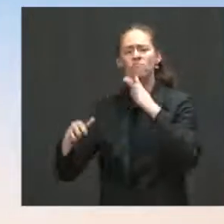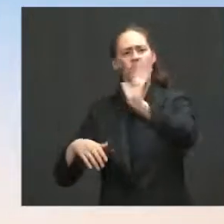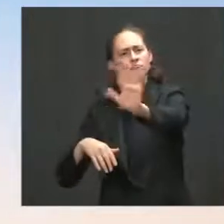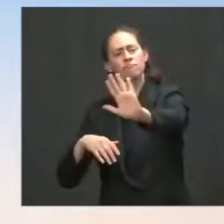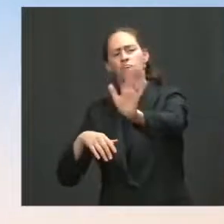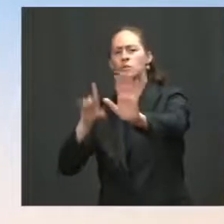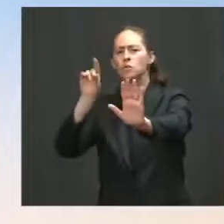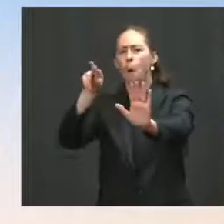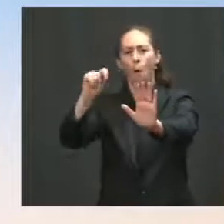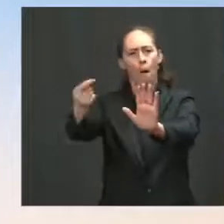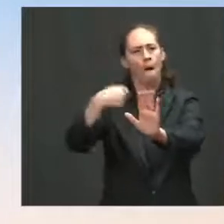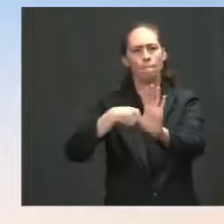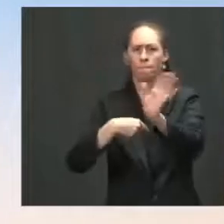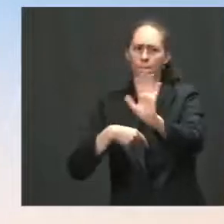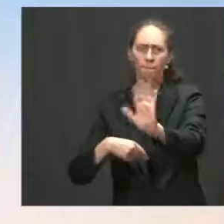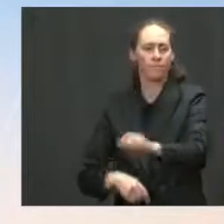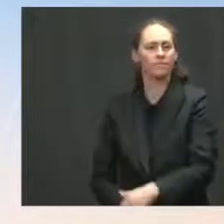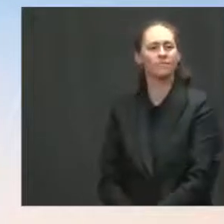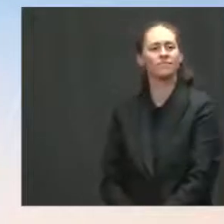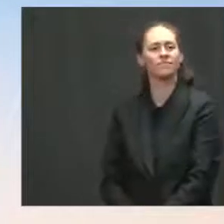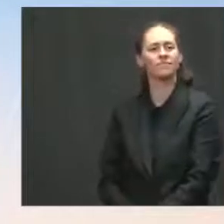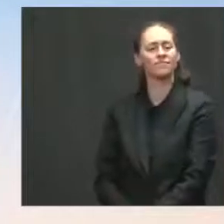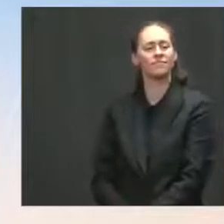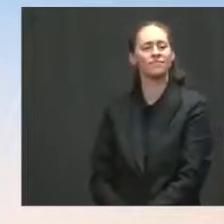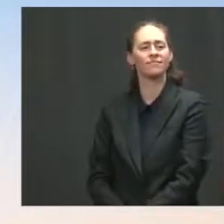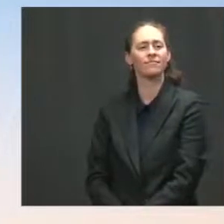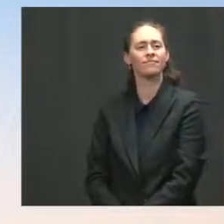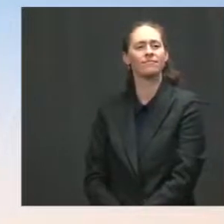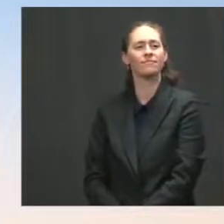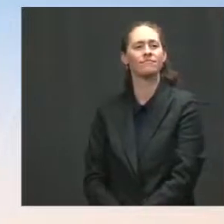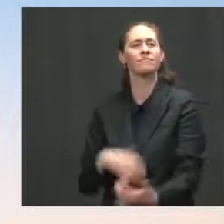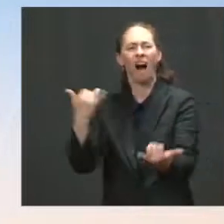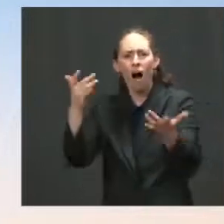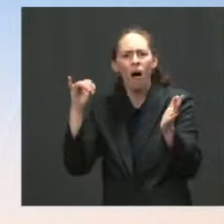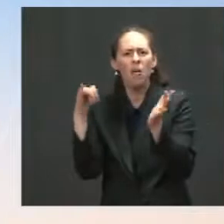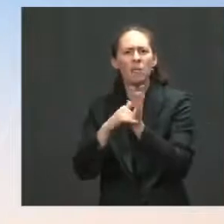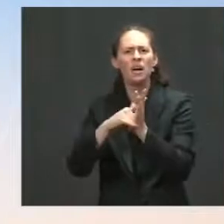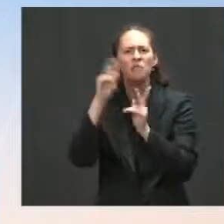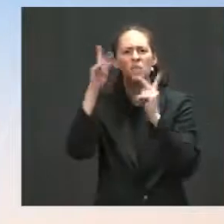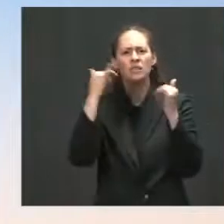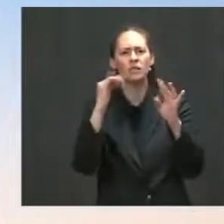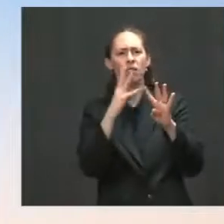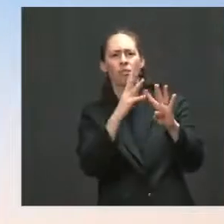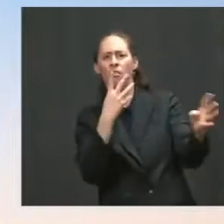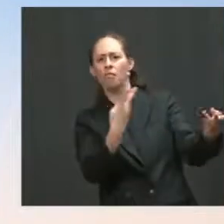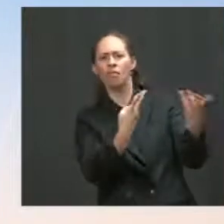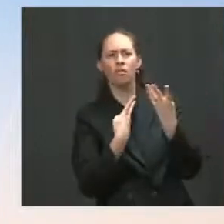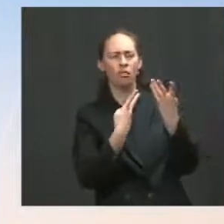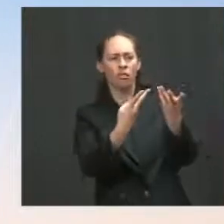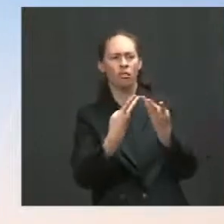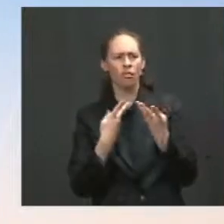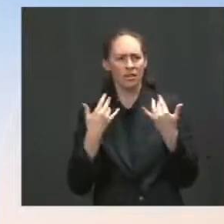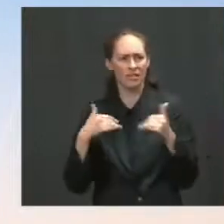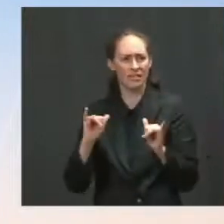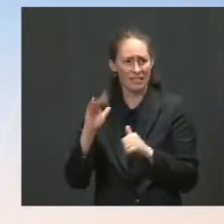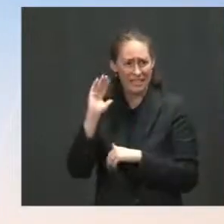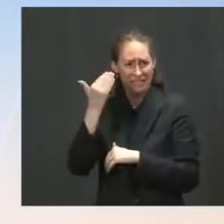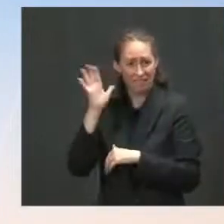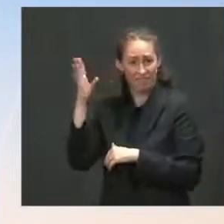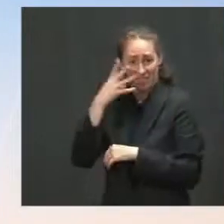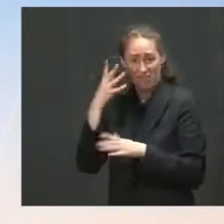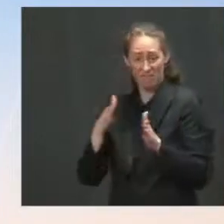people are coming in record numbers. Does the president think his immigration plan is working? Well, the president continues to